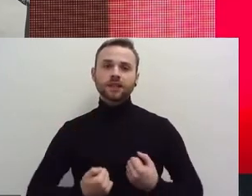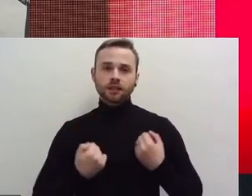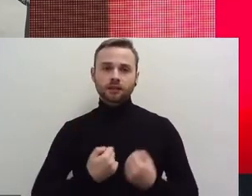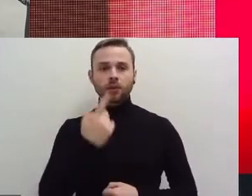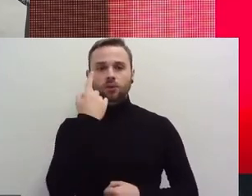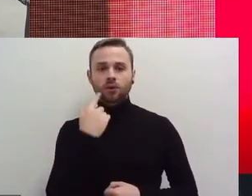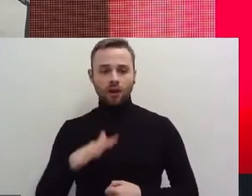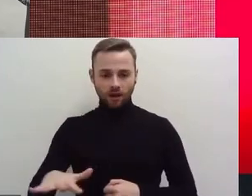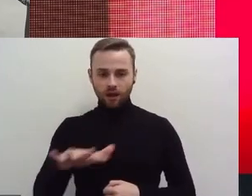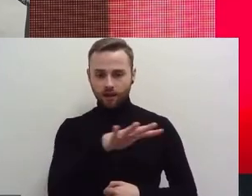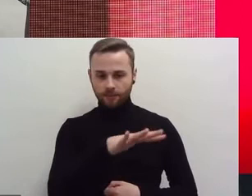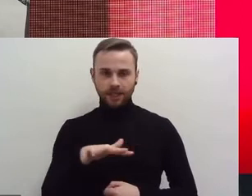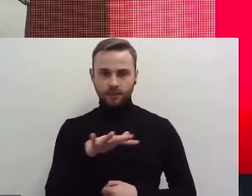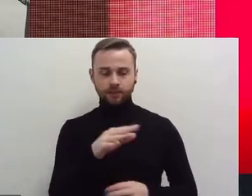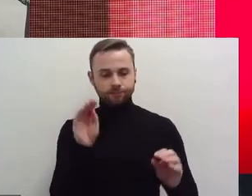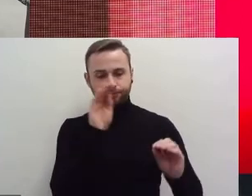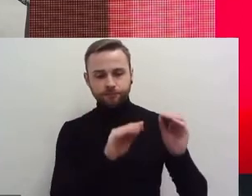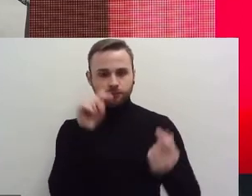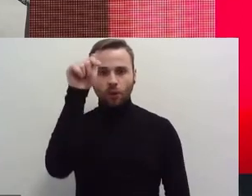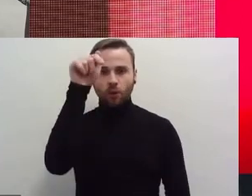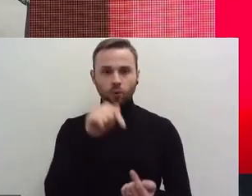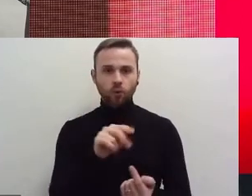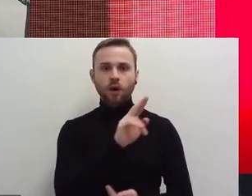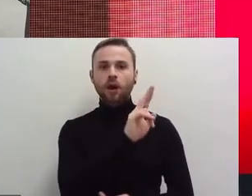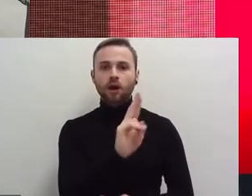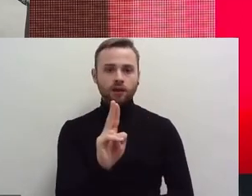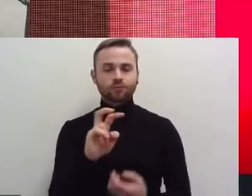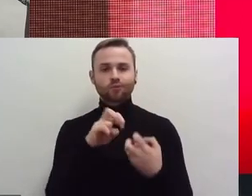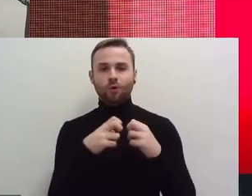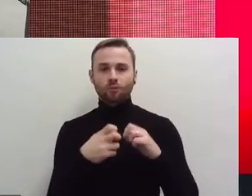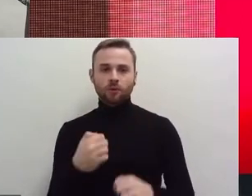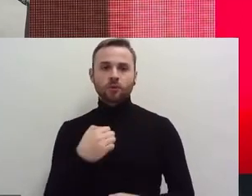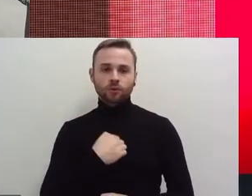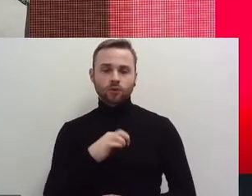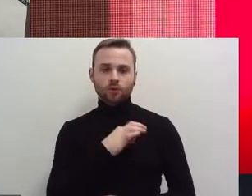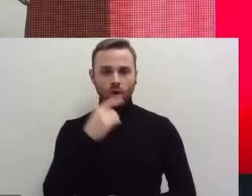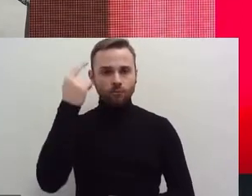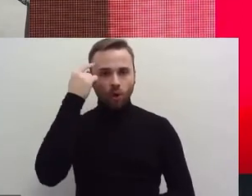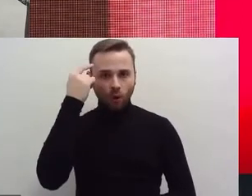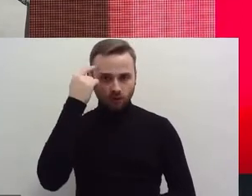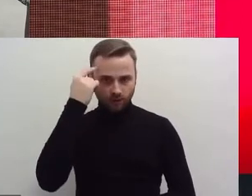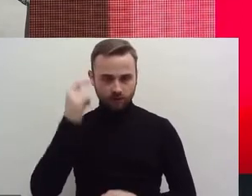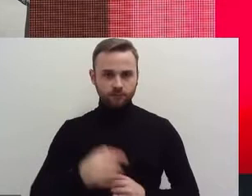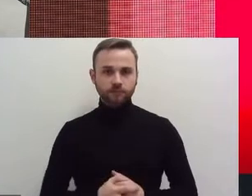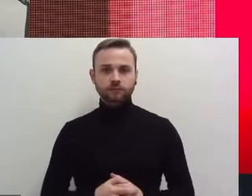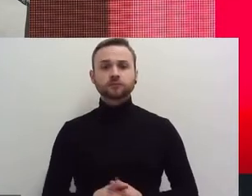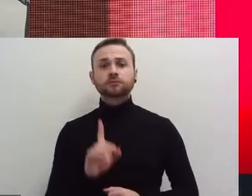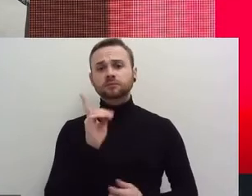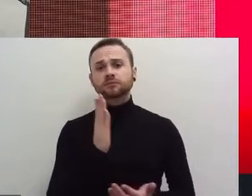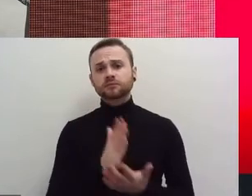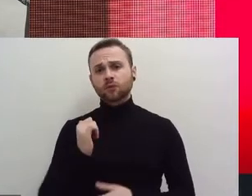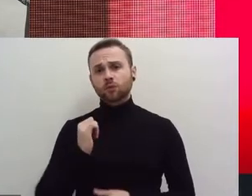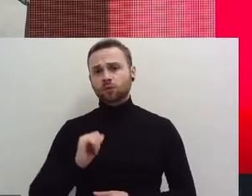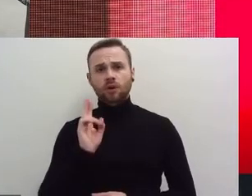environment that we live in. Some people may not have their homes after 20 or 30 years, or even earlier. Now we are